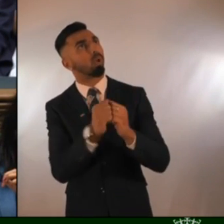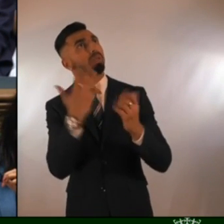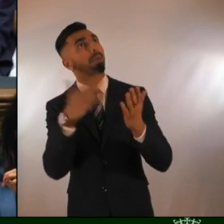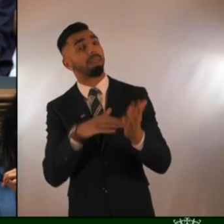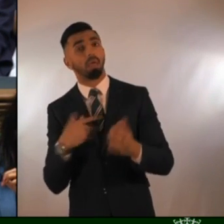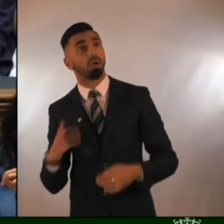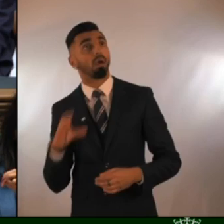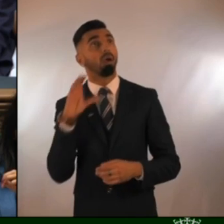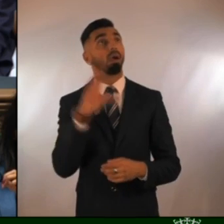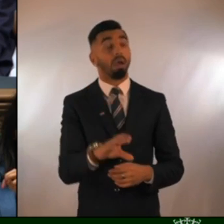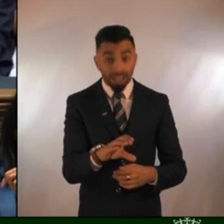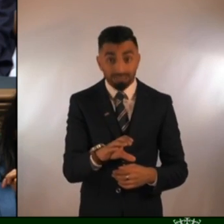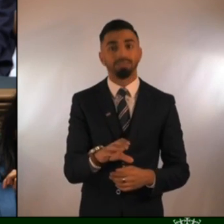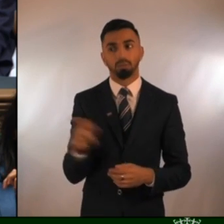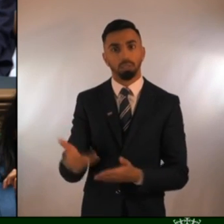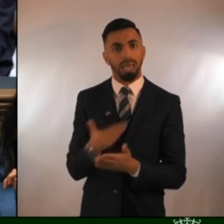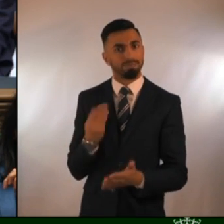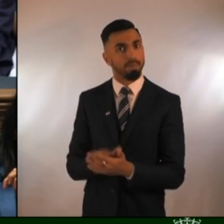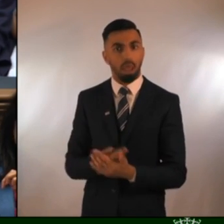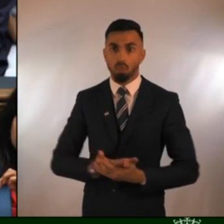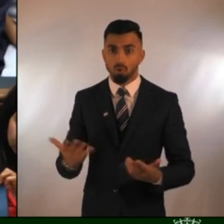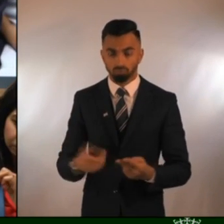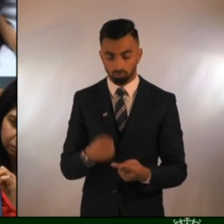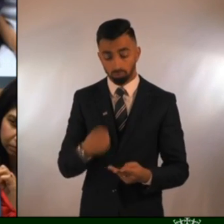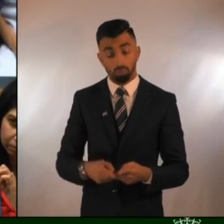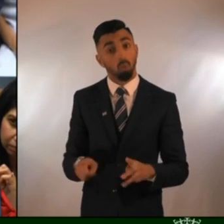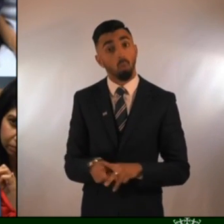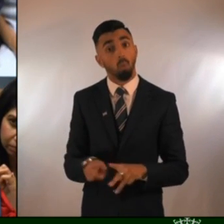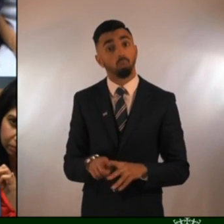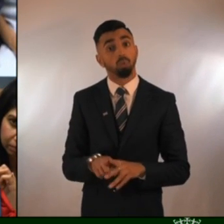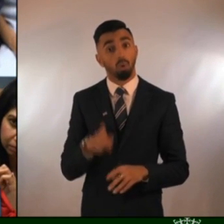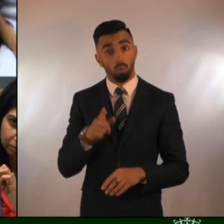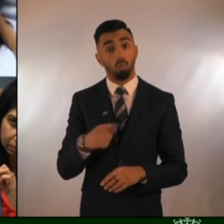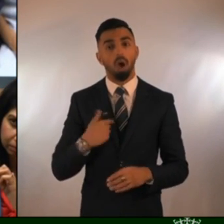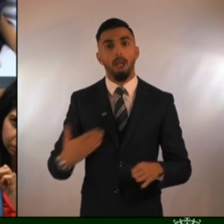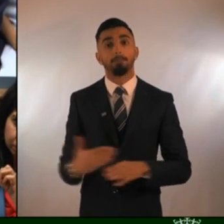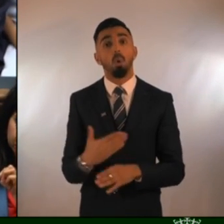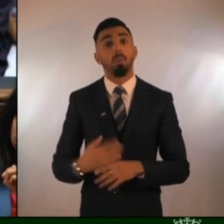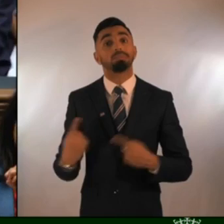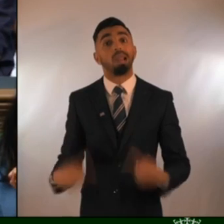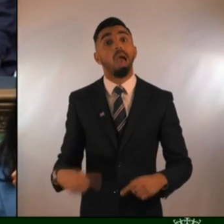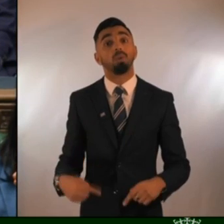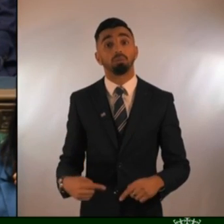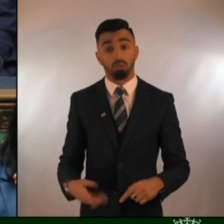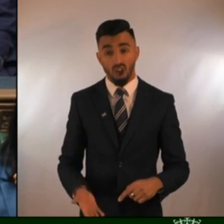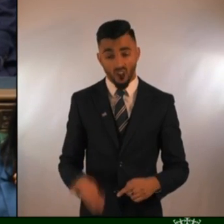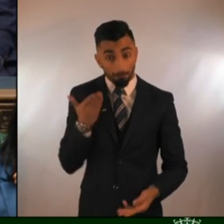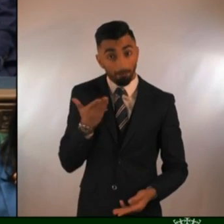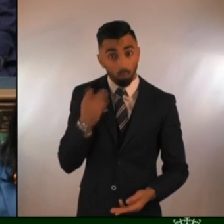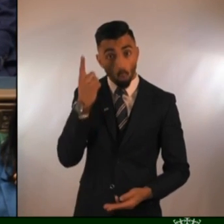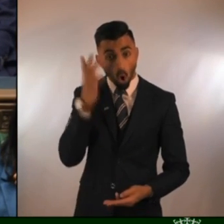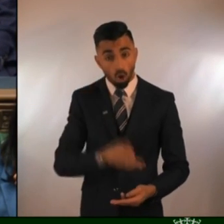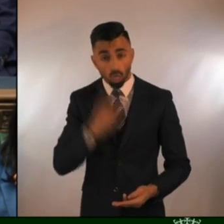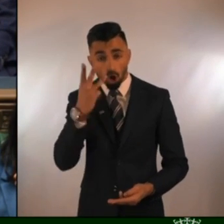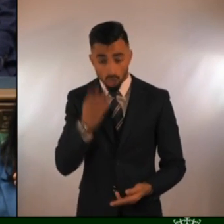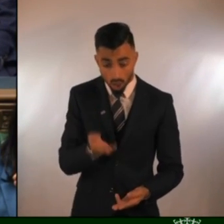to cut taxes on employment, I will deliver our promise to increase the employment allowance by a third to